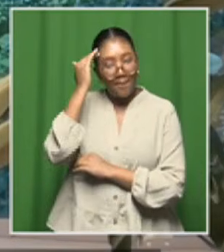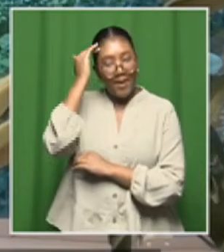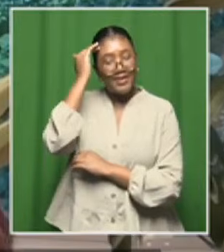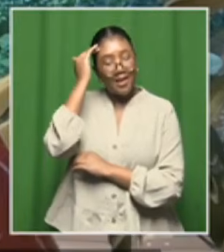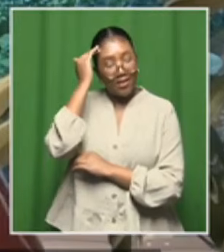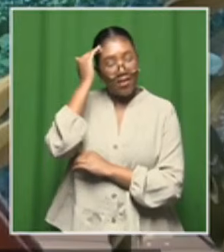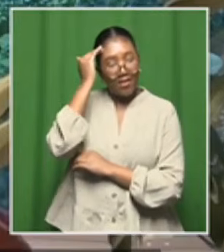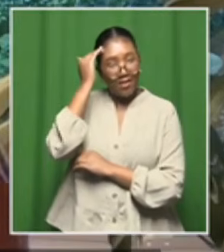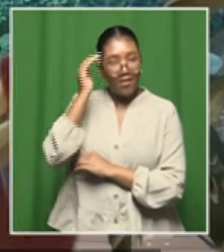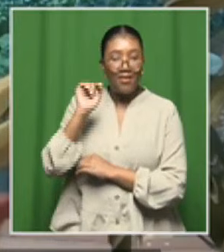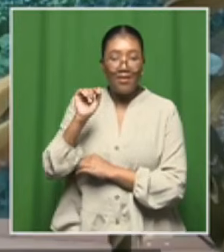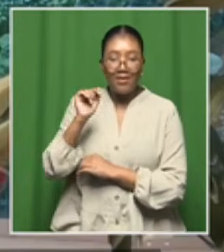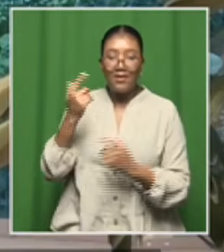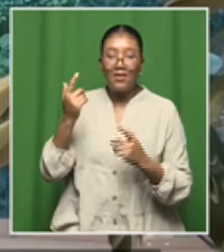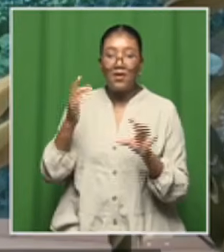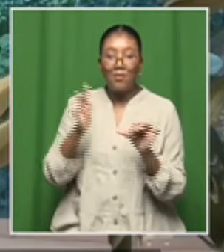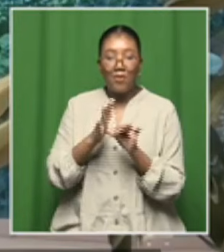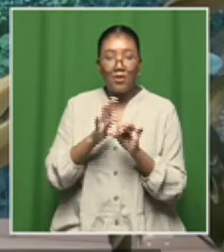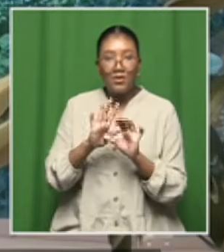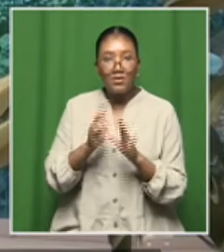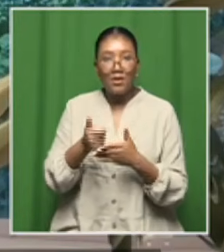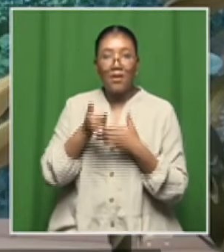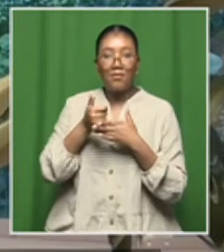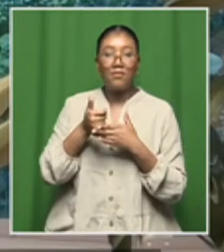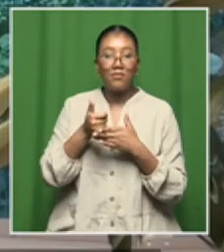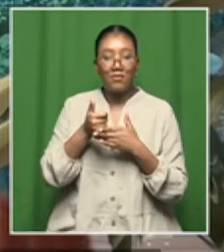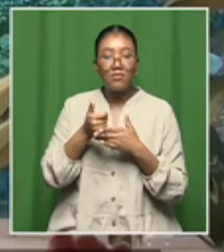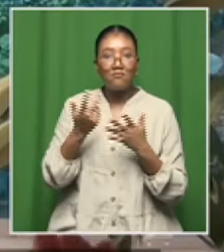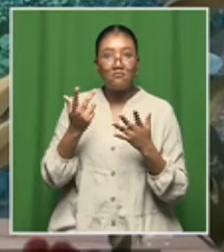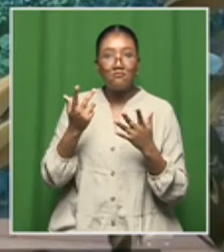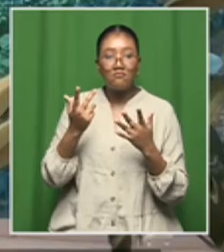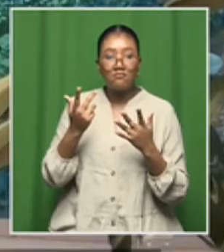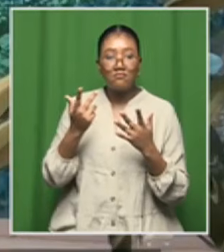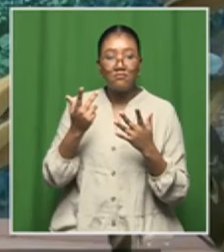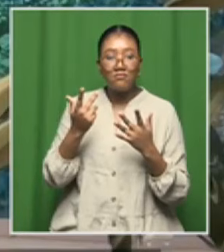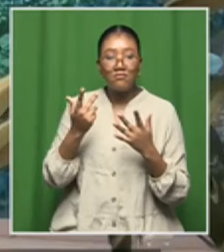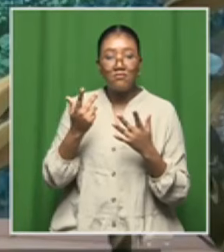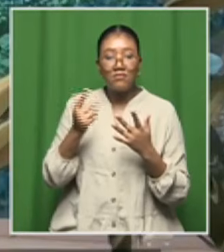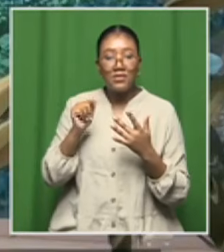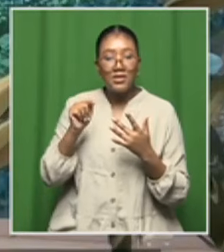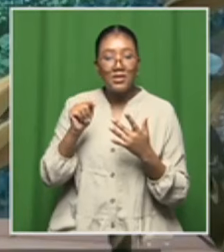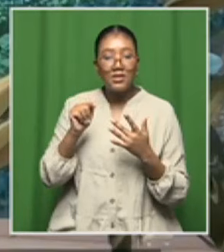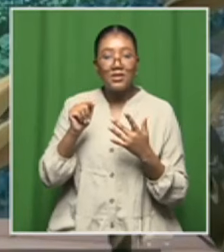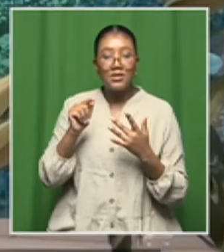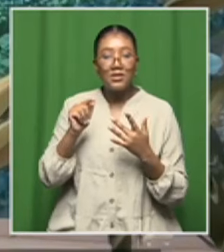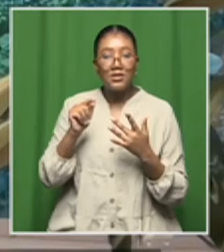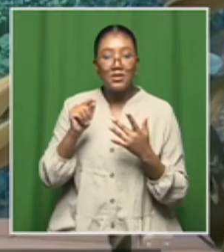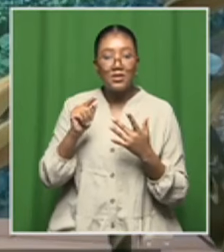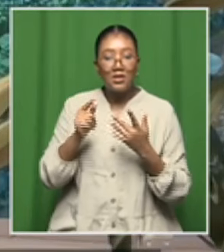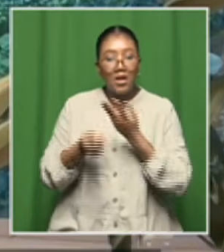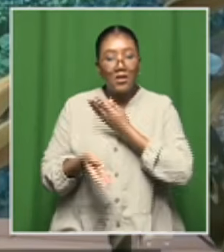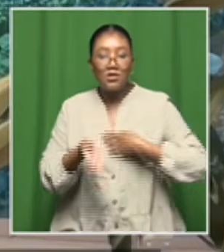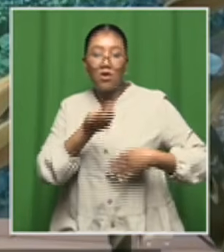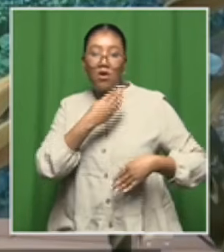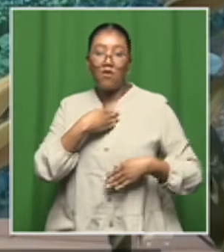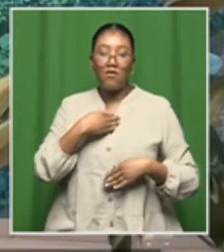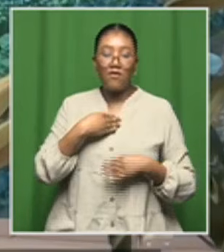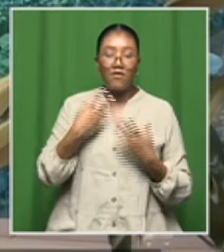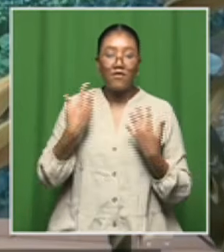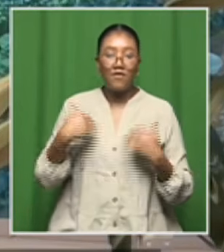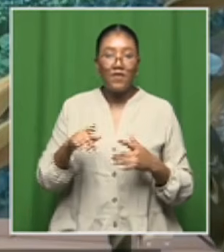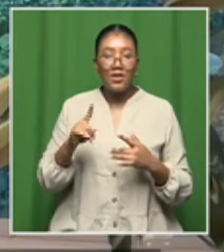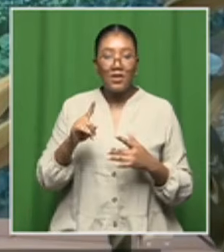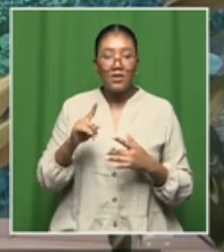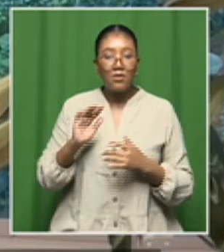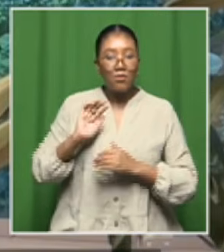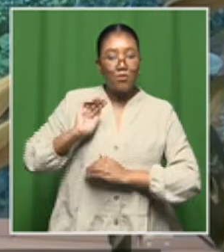that you wear as protection. And to me, that was very symbolical of what a scarf is. Mantua is also a